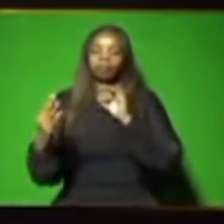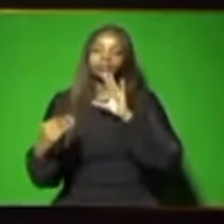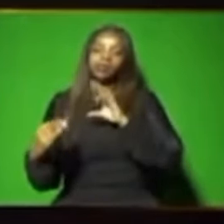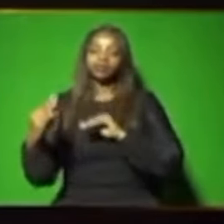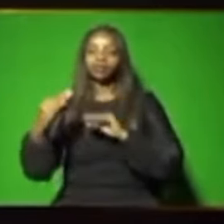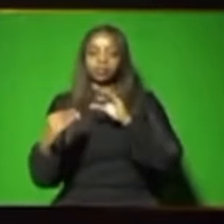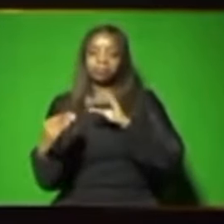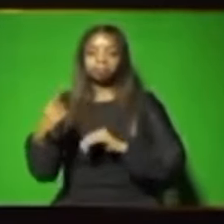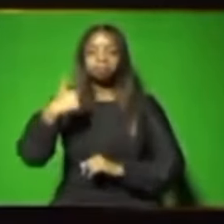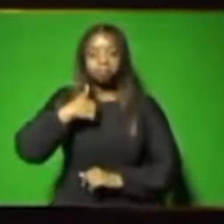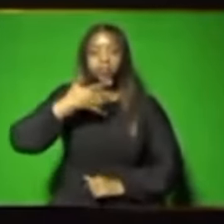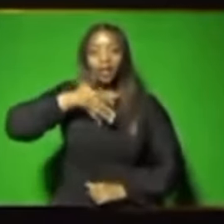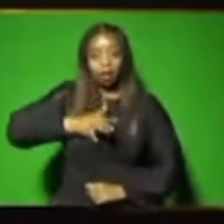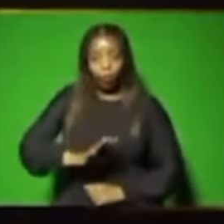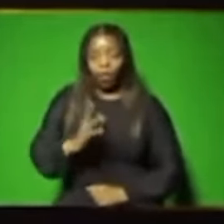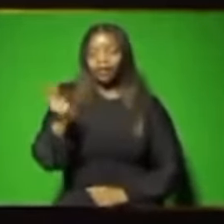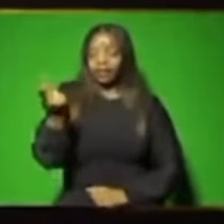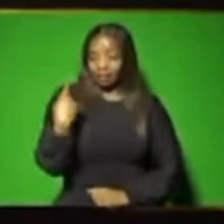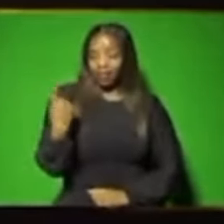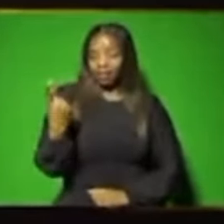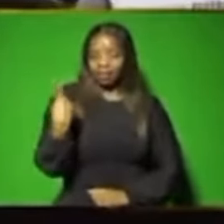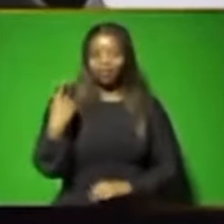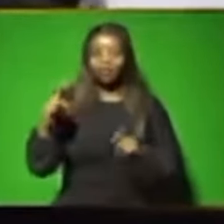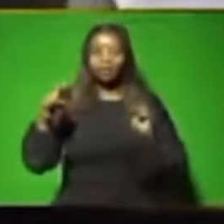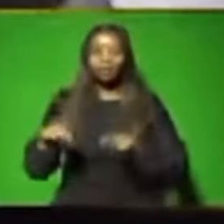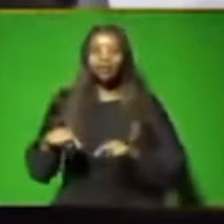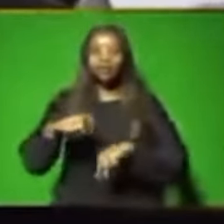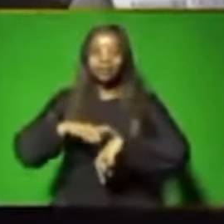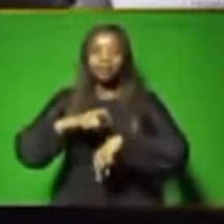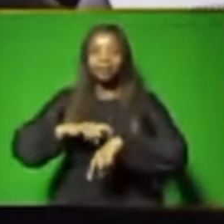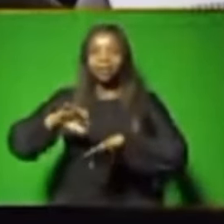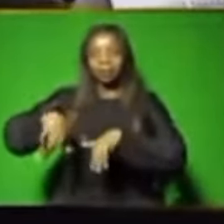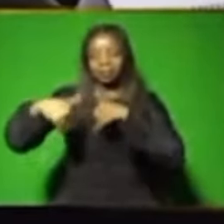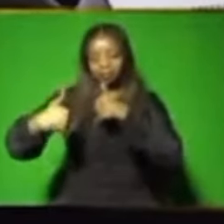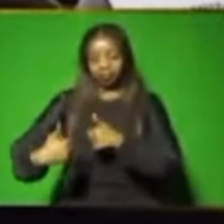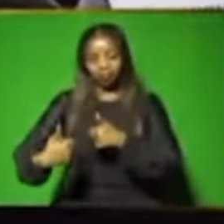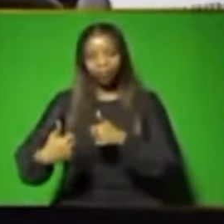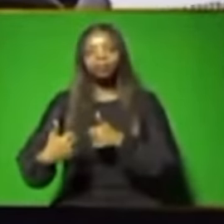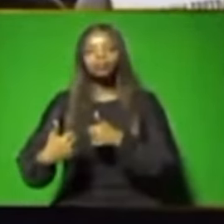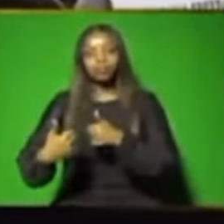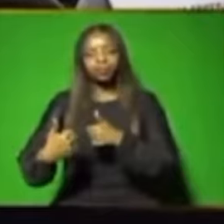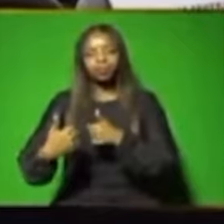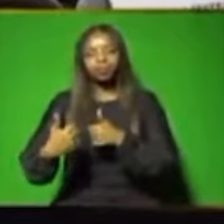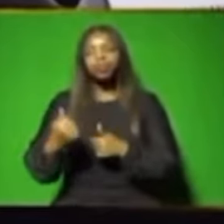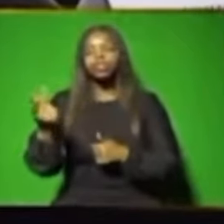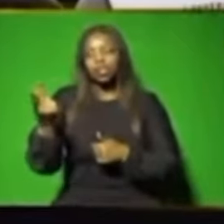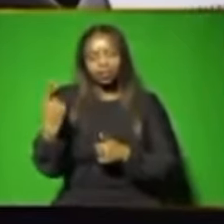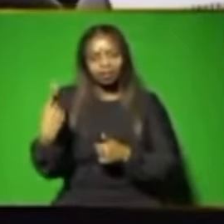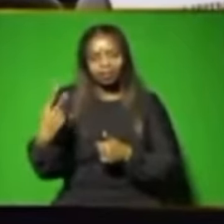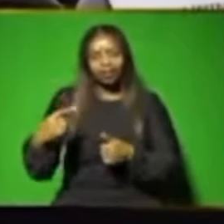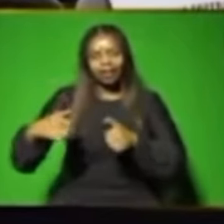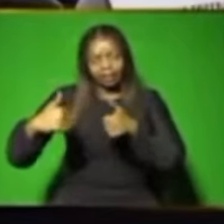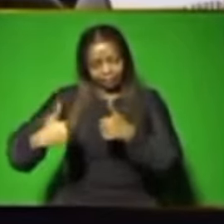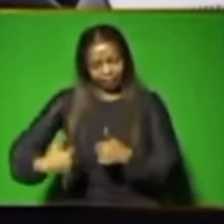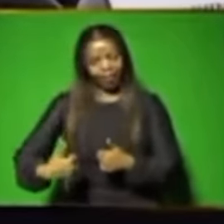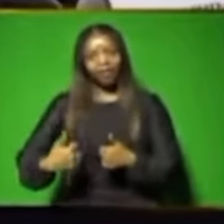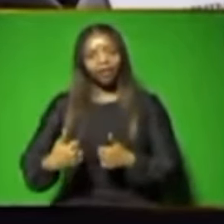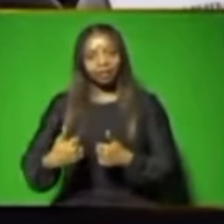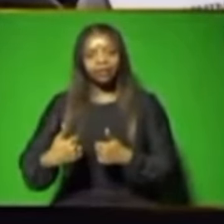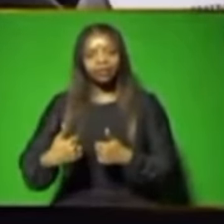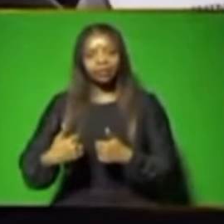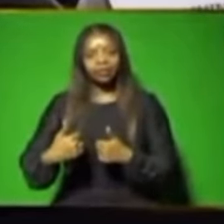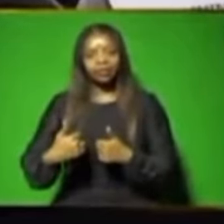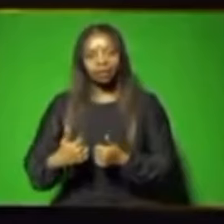iphe nako mokgomana, moshabi, re ke re dule fatshe.